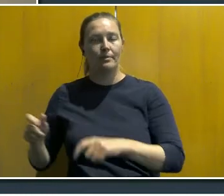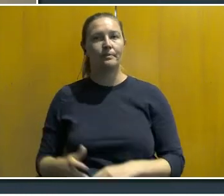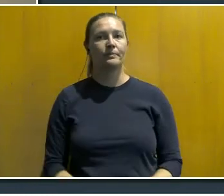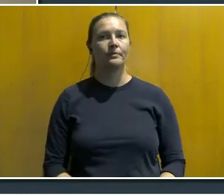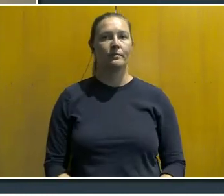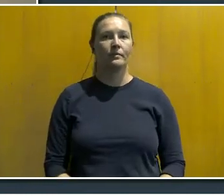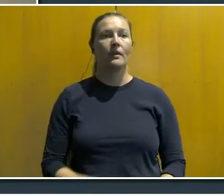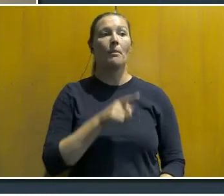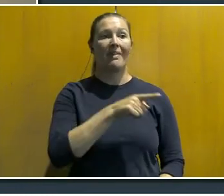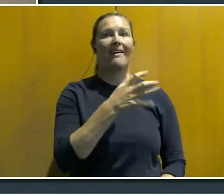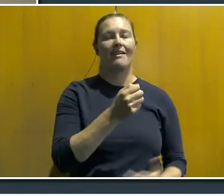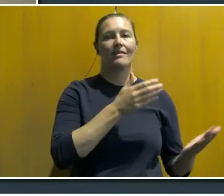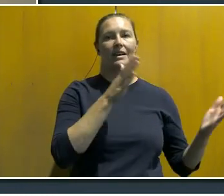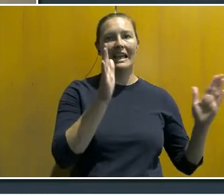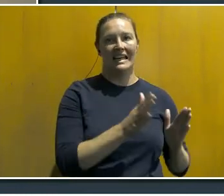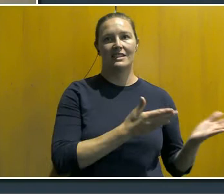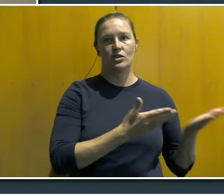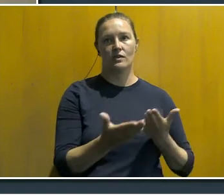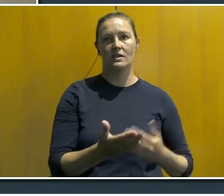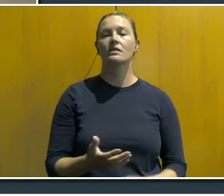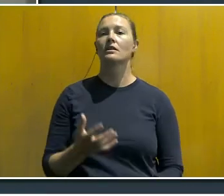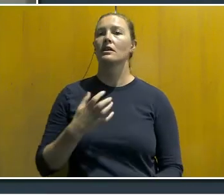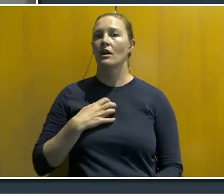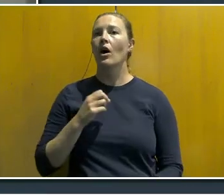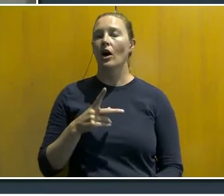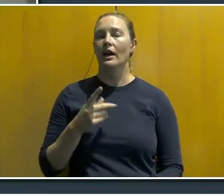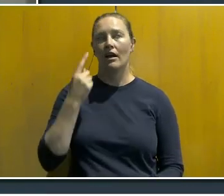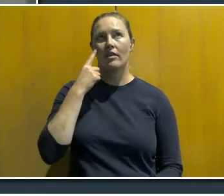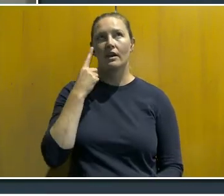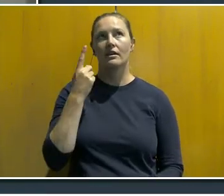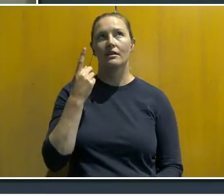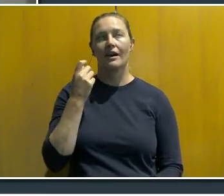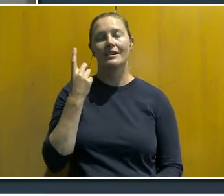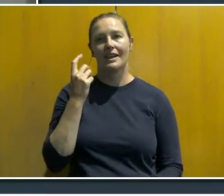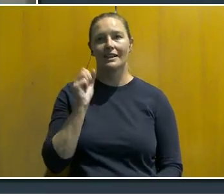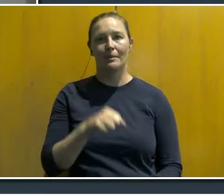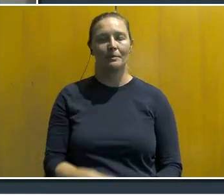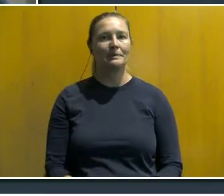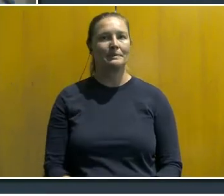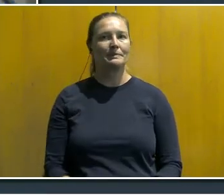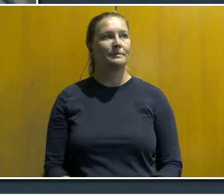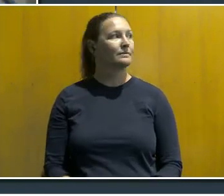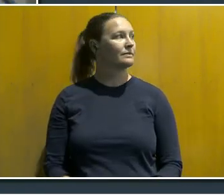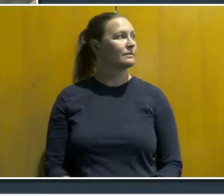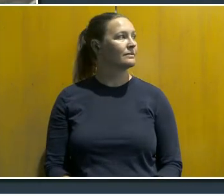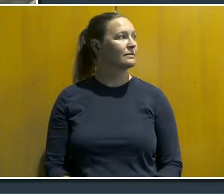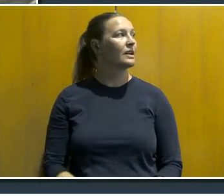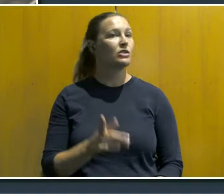for less services. Okay. And call it fair. Let's make it